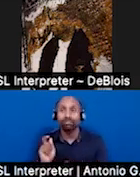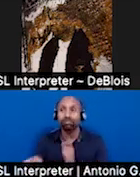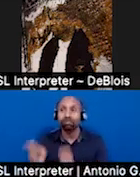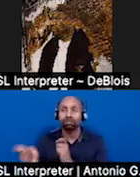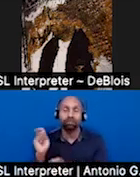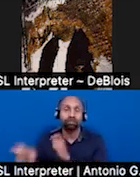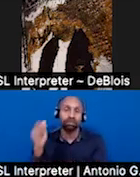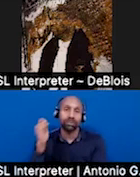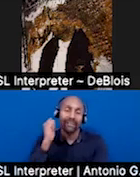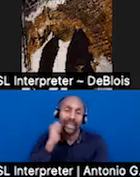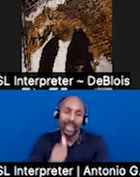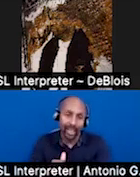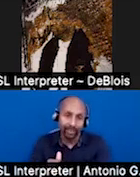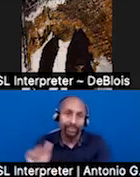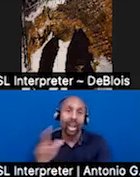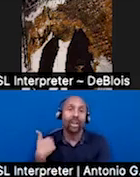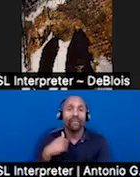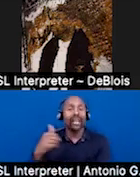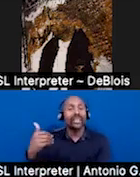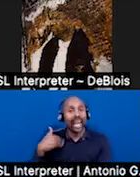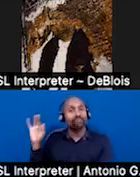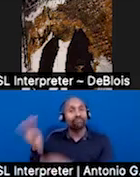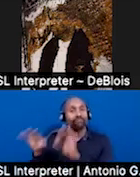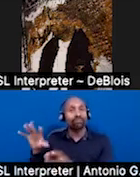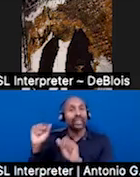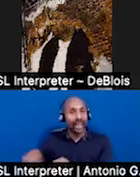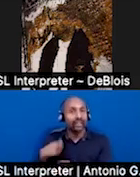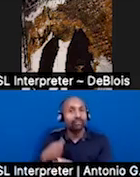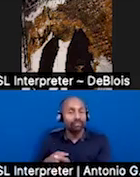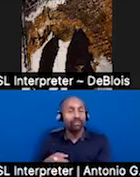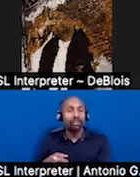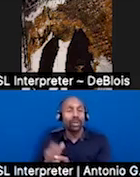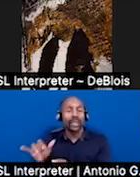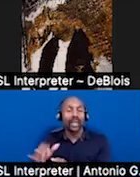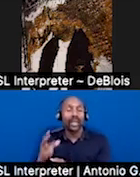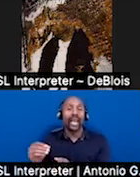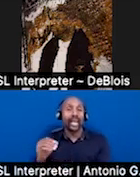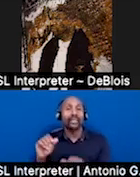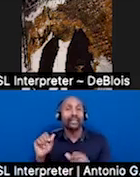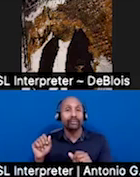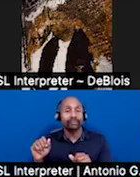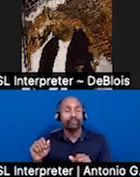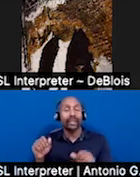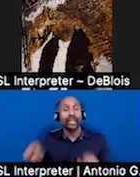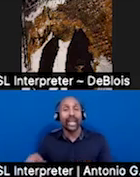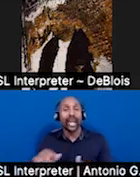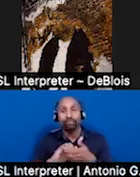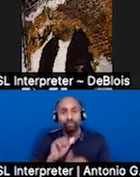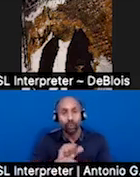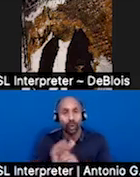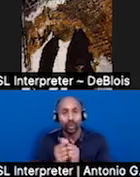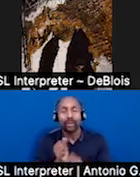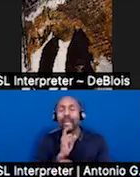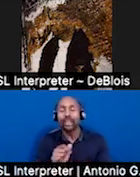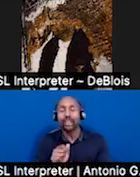have some way to input and how to collaborate together to make sure this all succeeds.